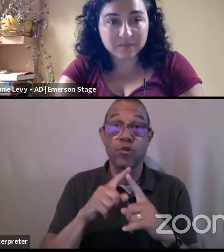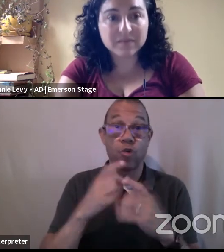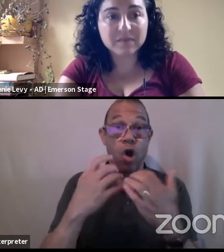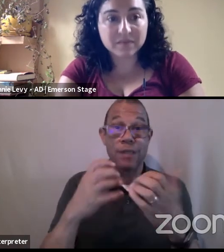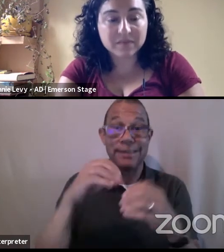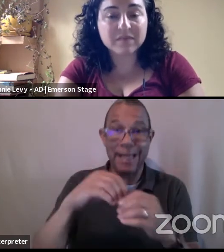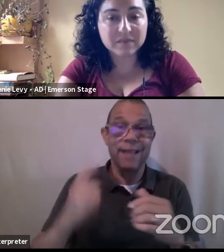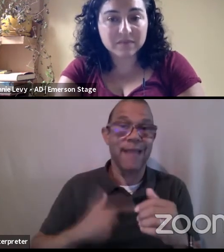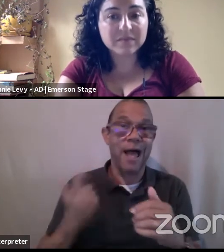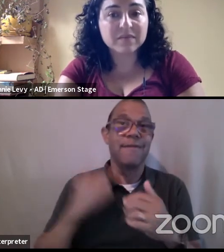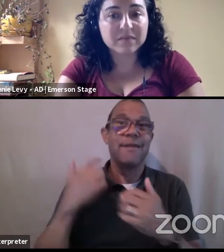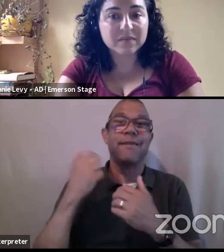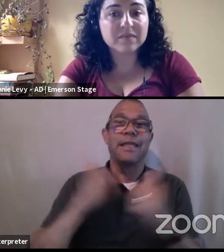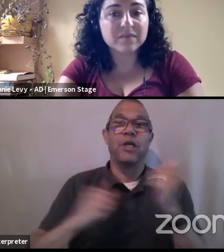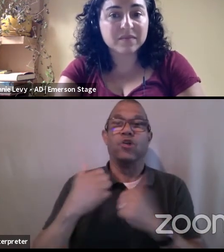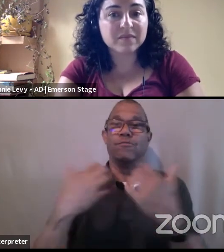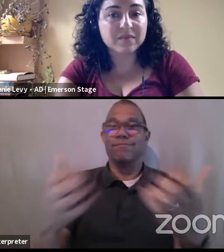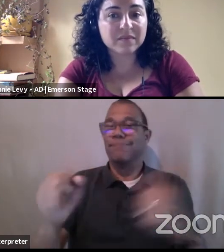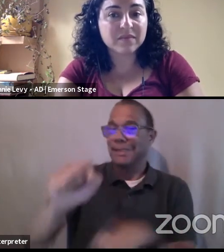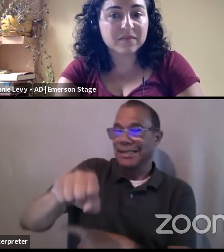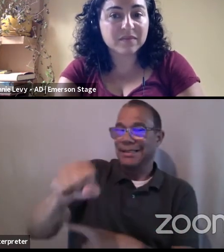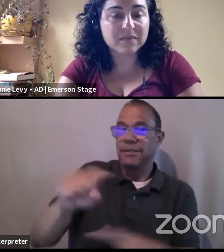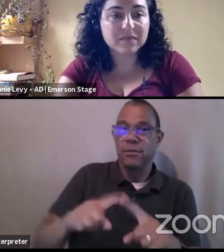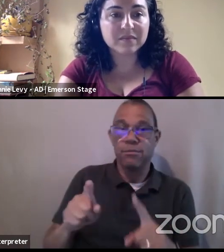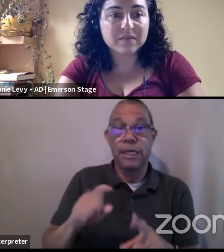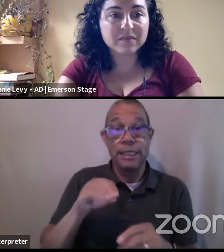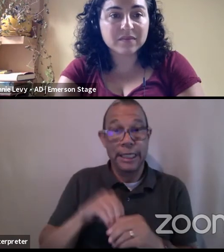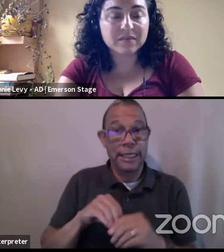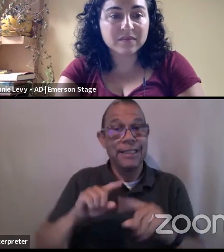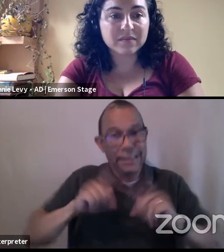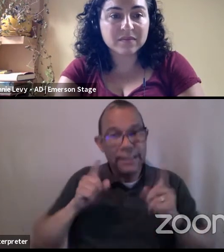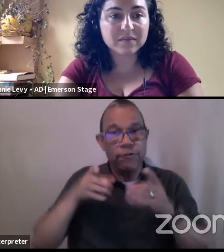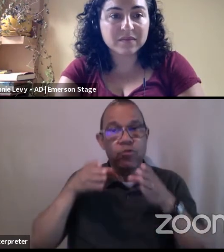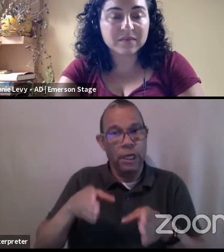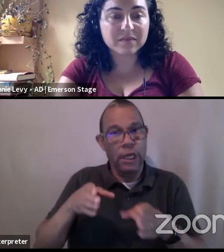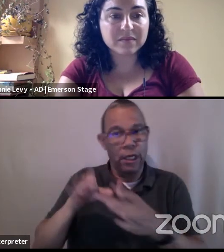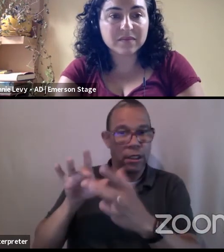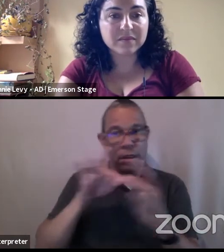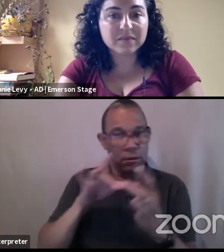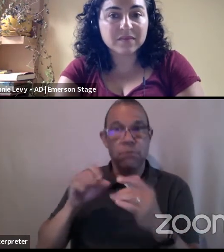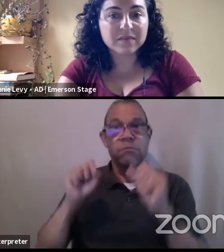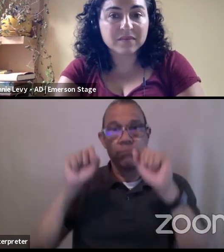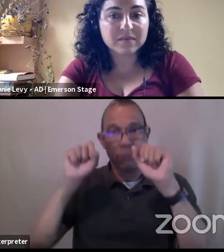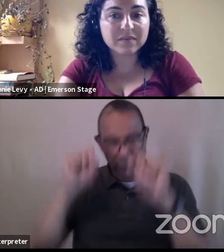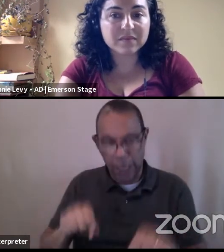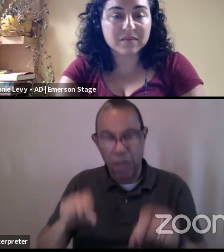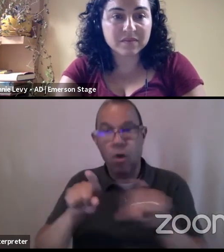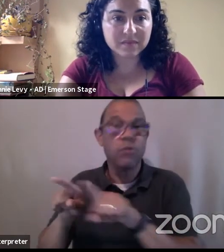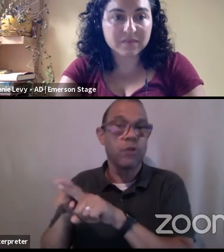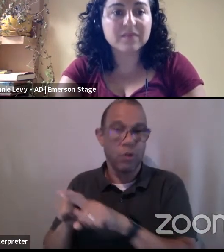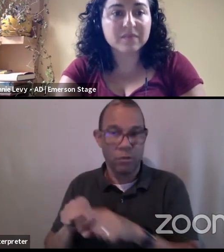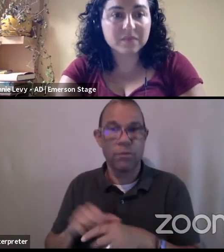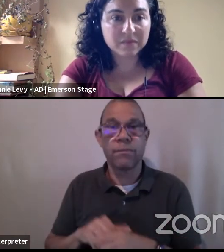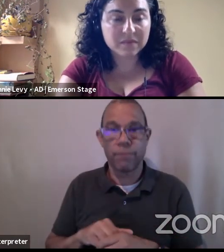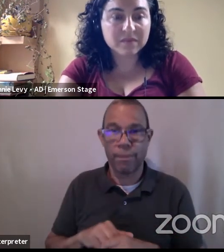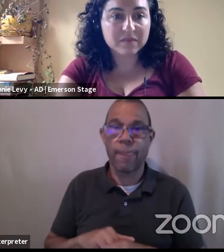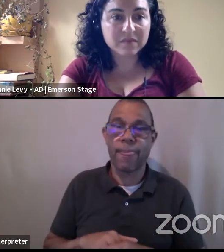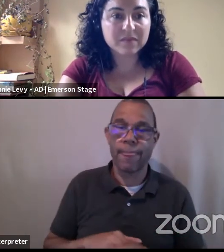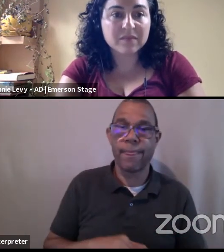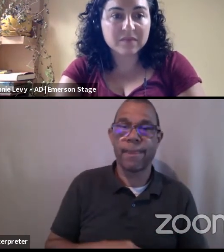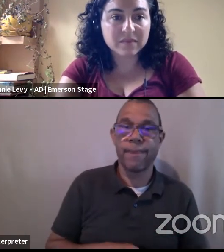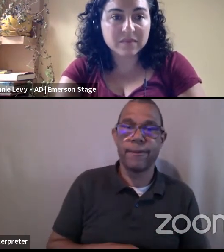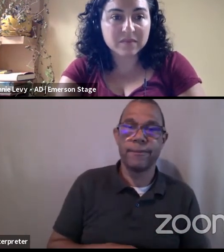Yes, but you can talk to the audience in another way, uh, in, uh, online theater, just as we saw,